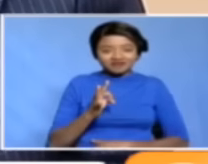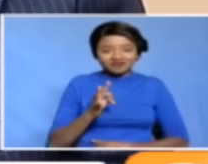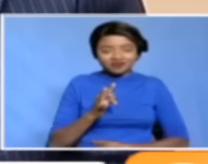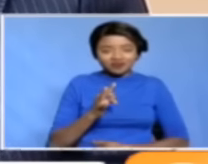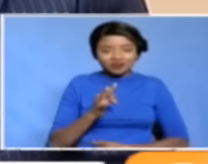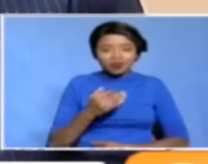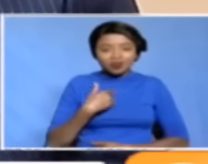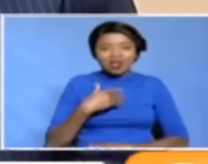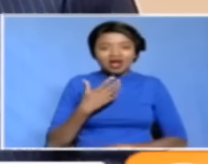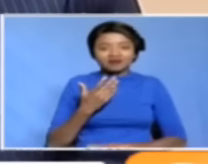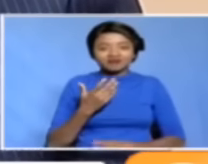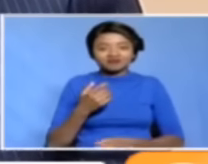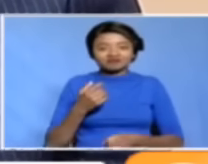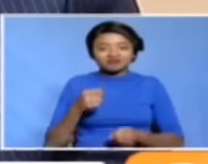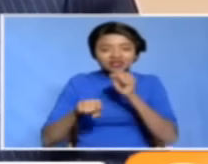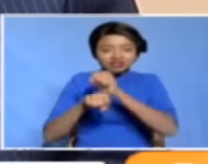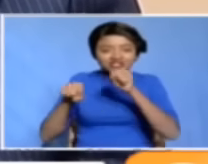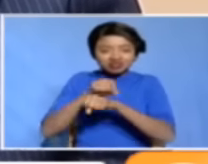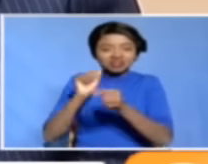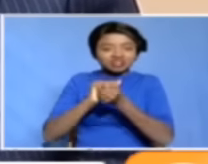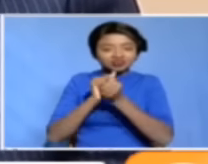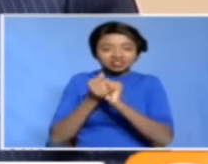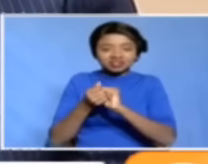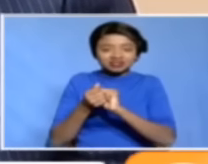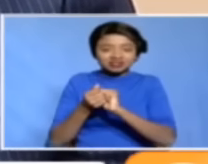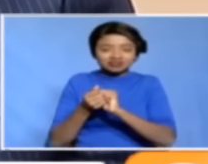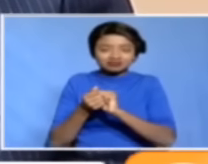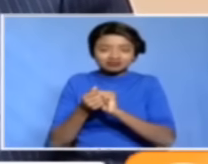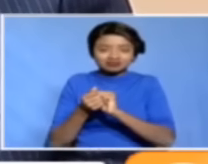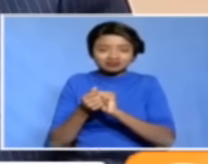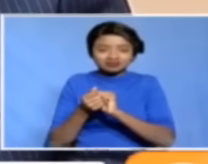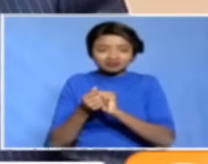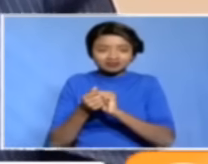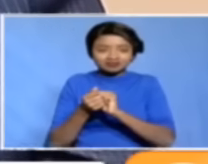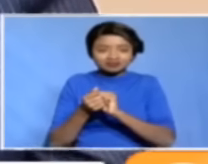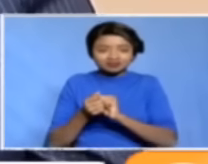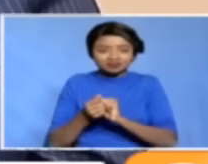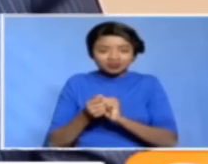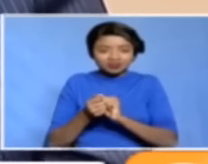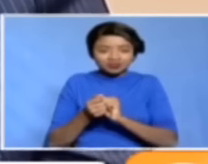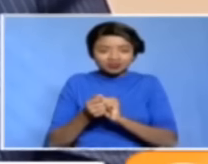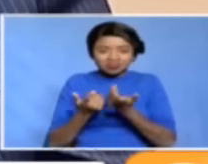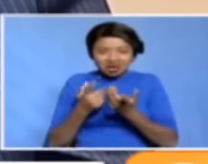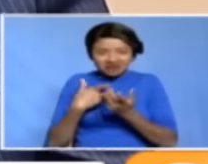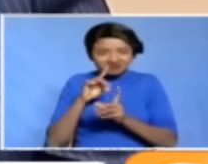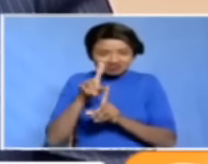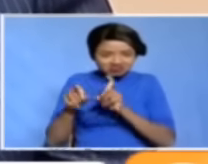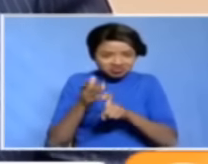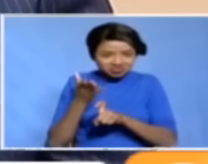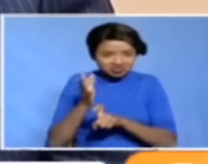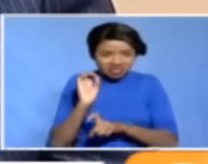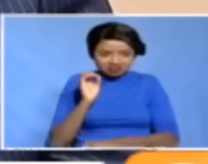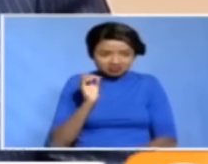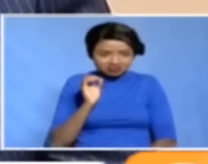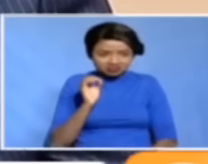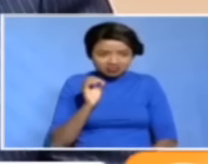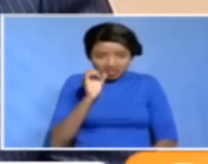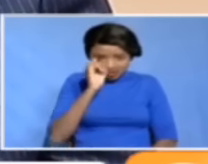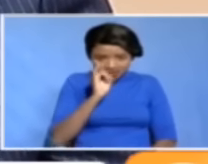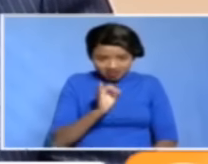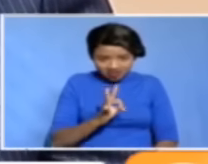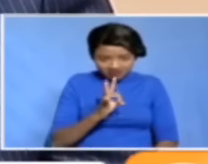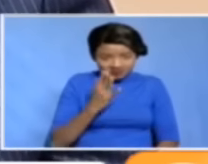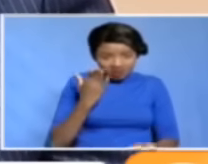structures, changing the structure of government. Number one, there must be the questions. So there are no questions. So if in